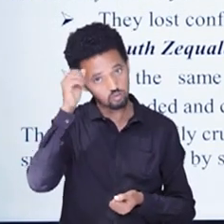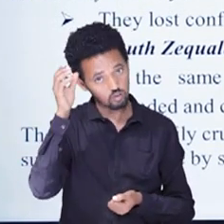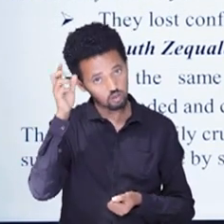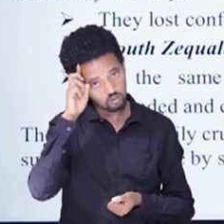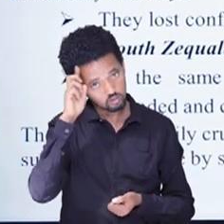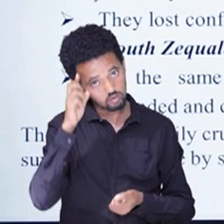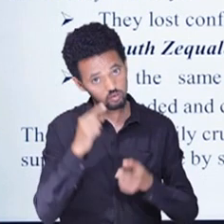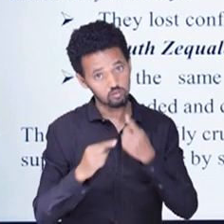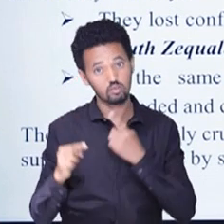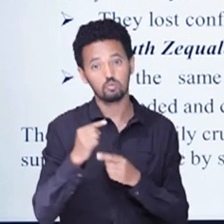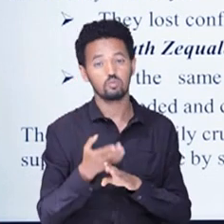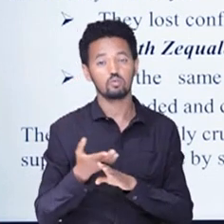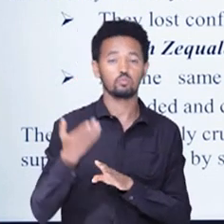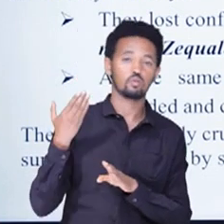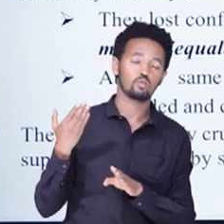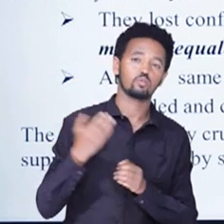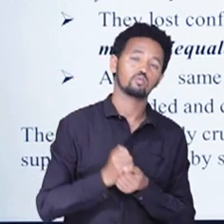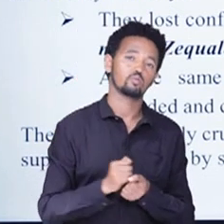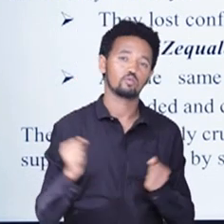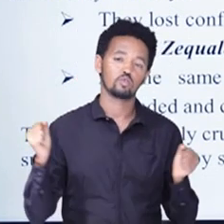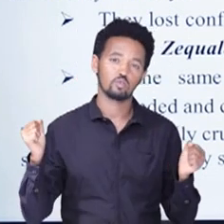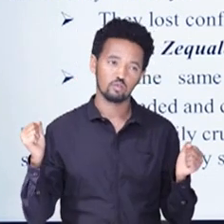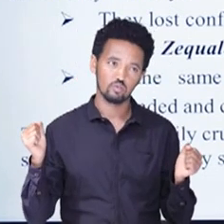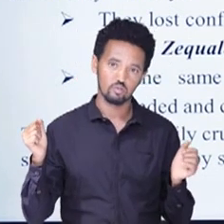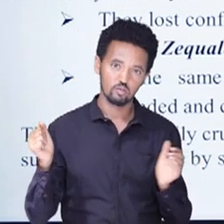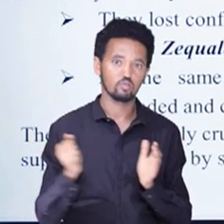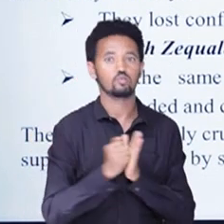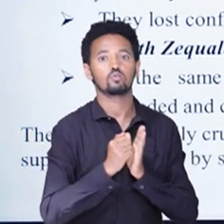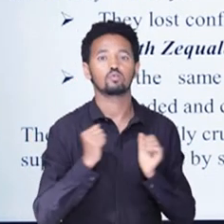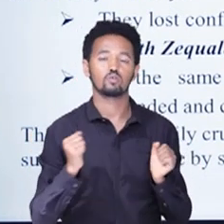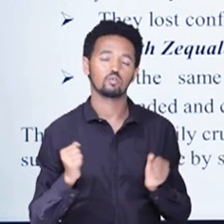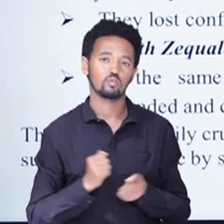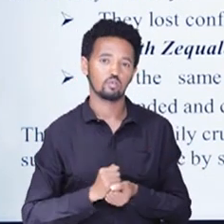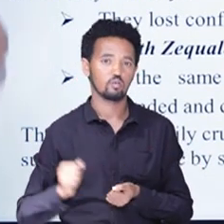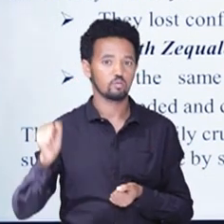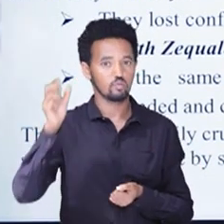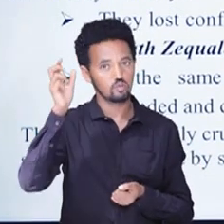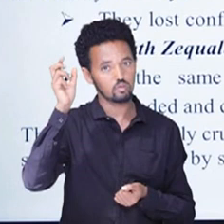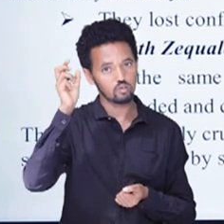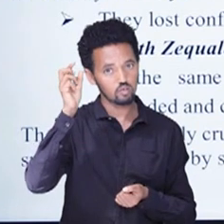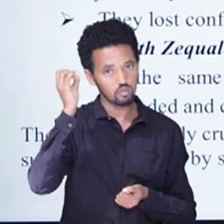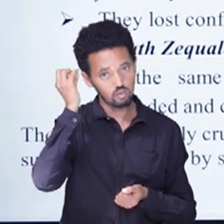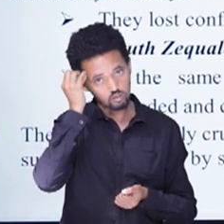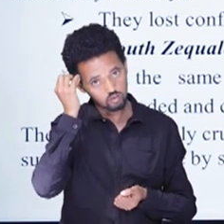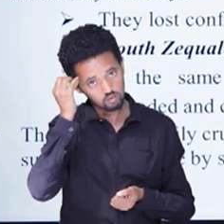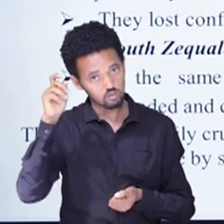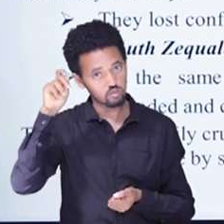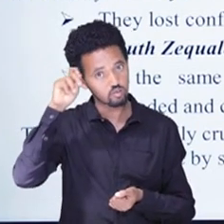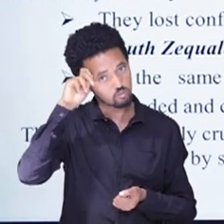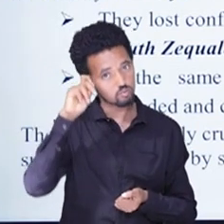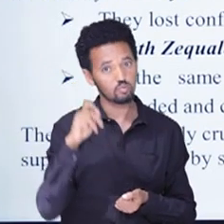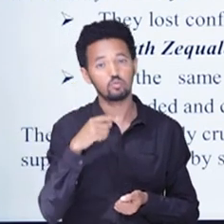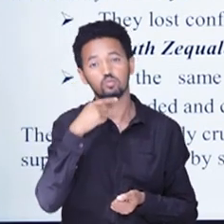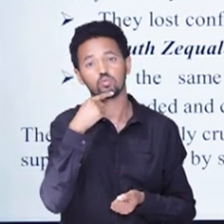came back quickly to give his endangered throne. Brigadier General Segedibu could not resist the